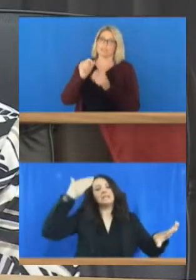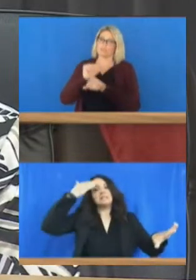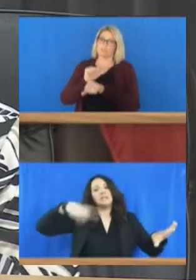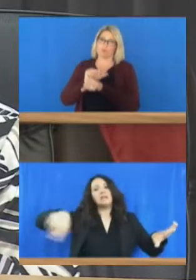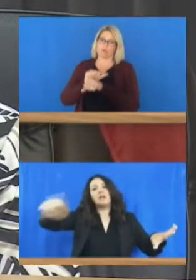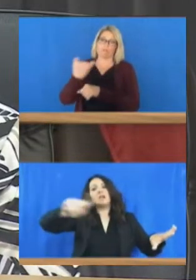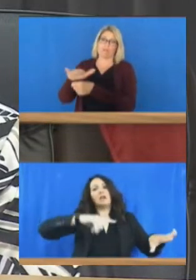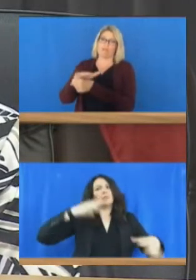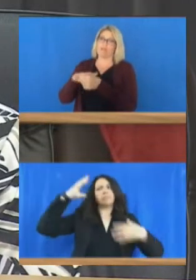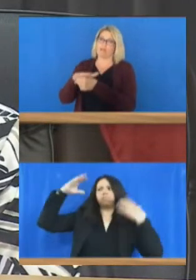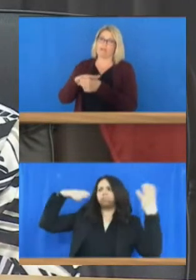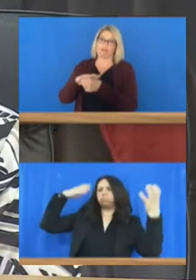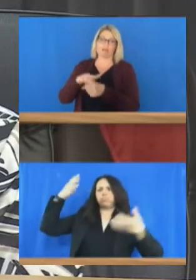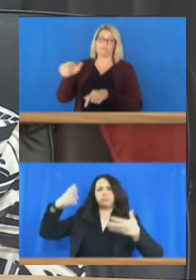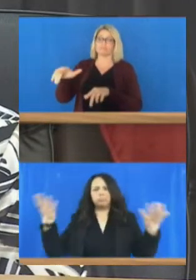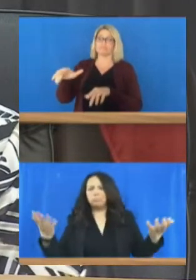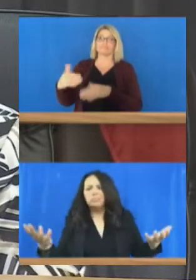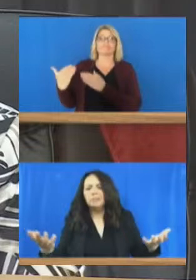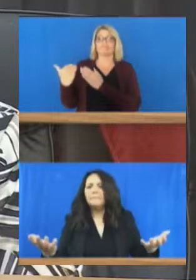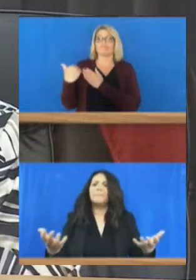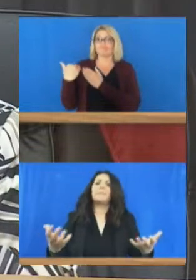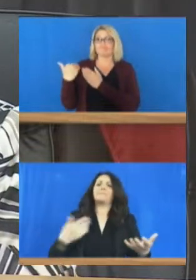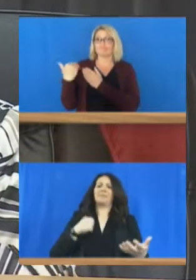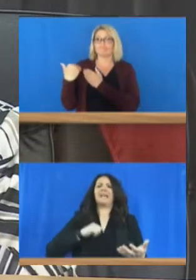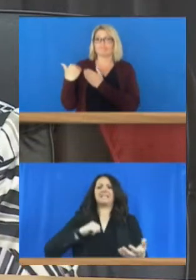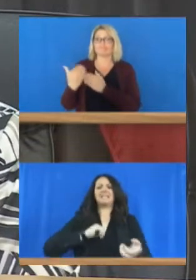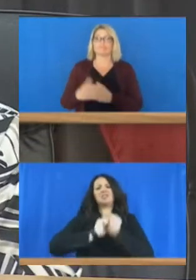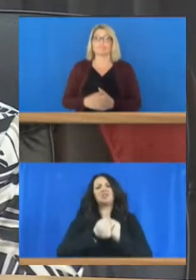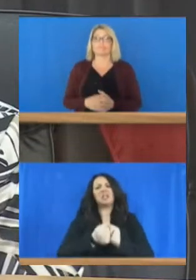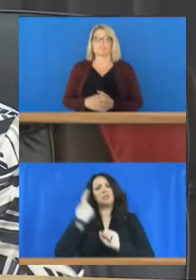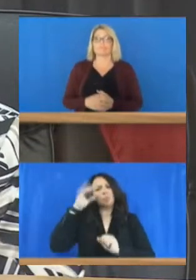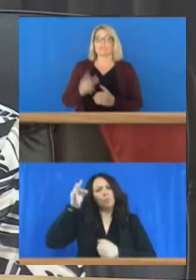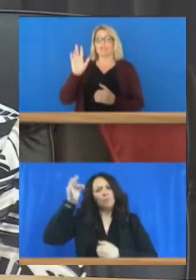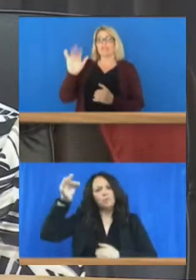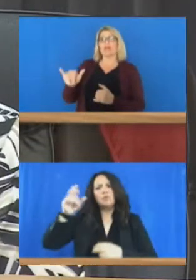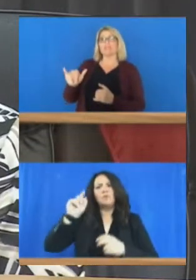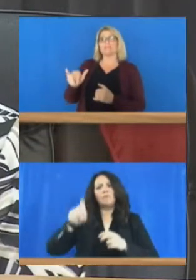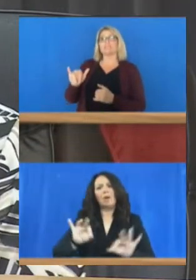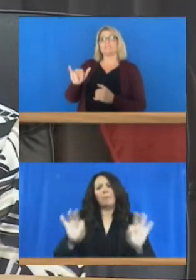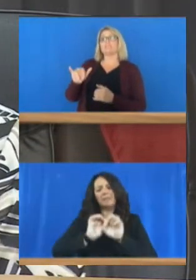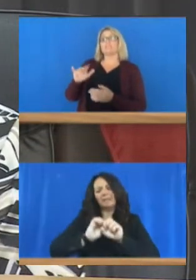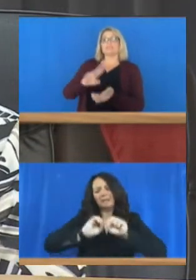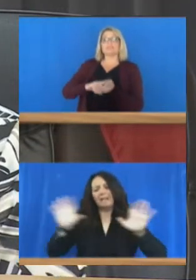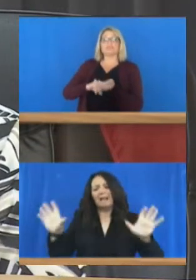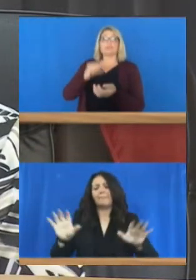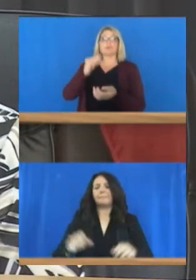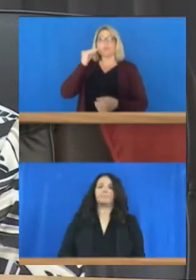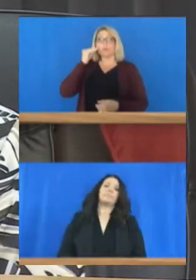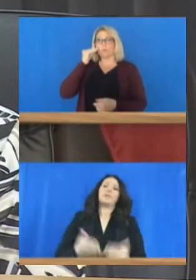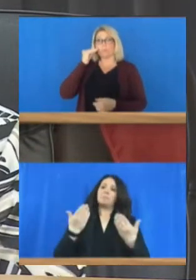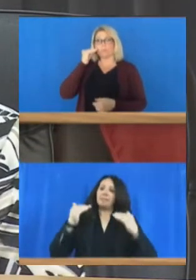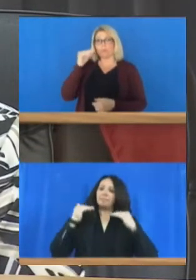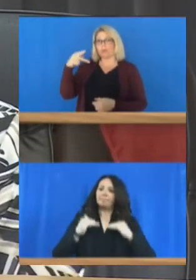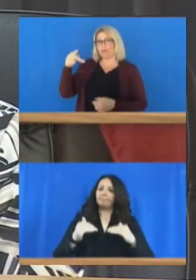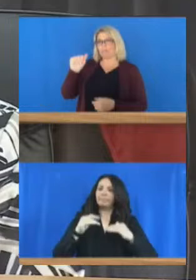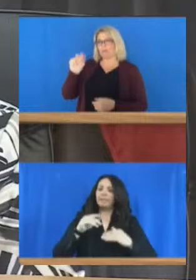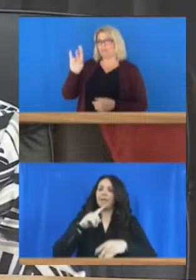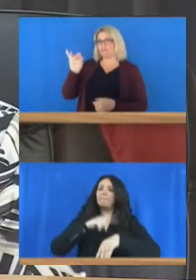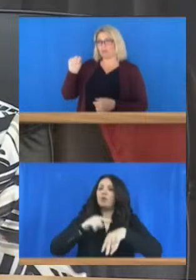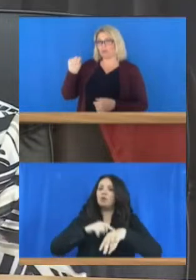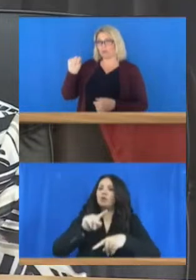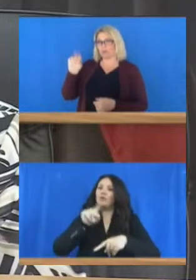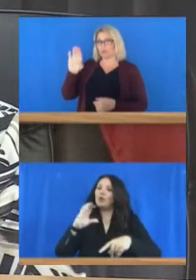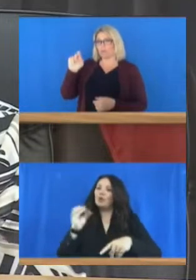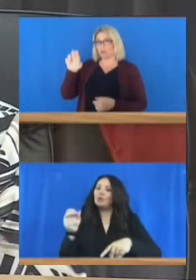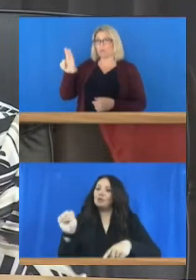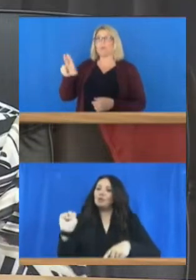the Campbellton-Restigouche region, and in Zone 7, which is the Miramichi area, there is 1 new case currently outside of the province. There are 3